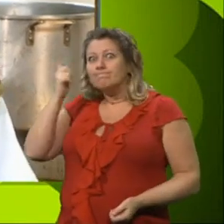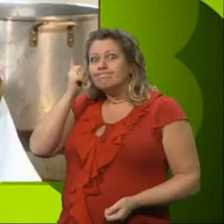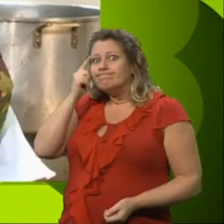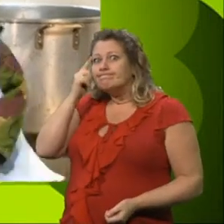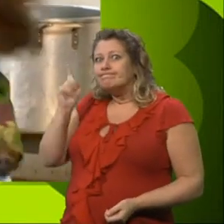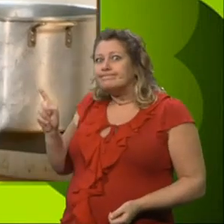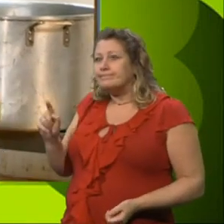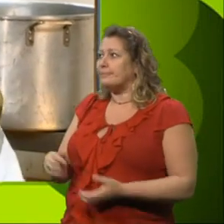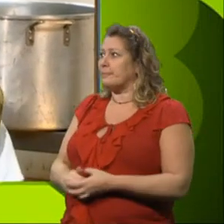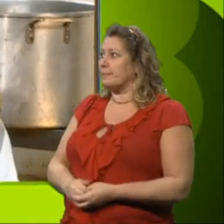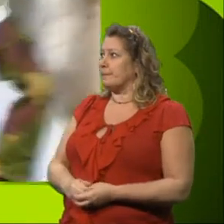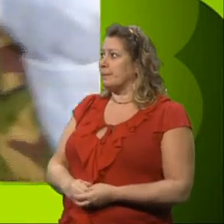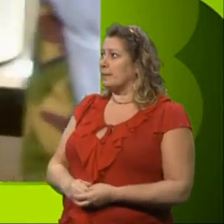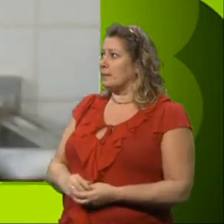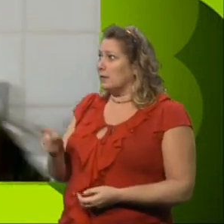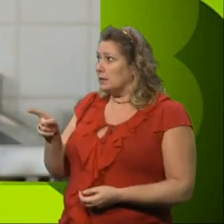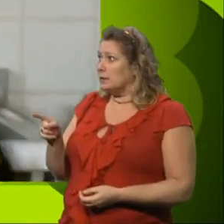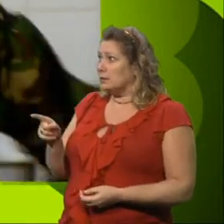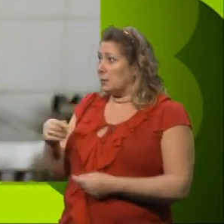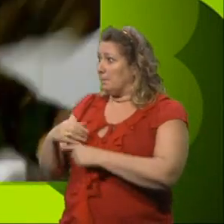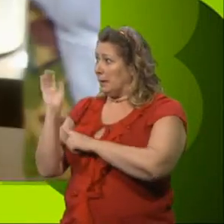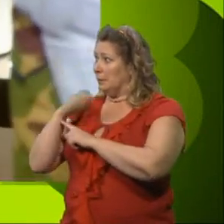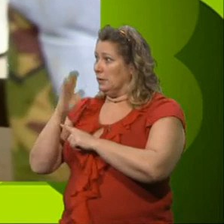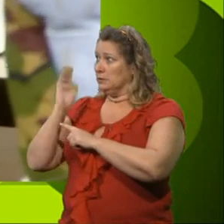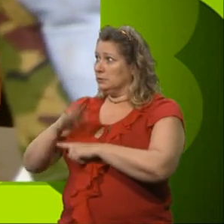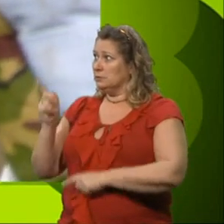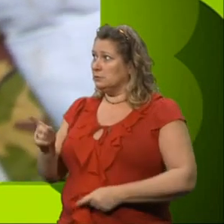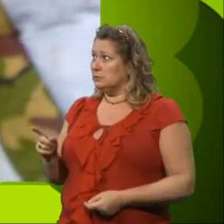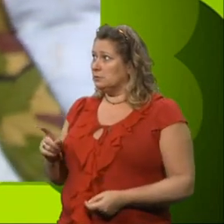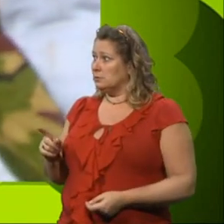idea. Paddle Ben! Yes, sir!